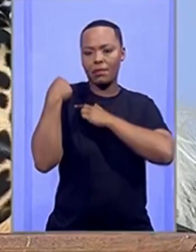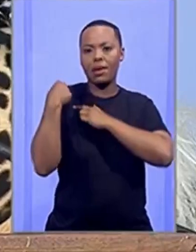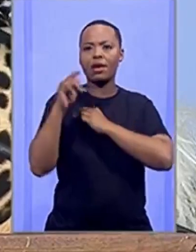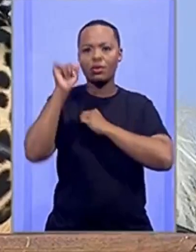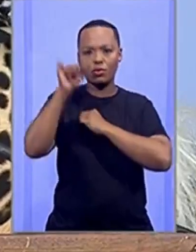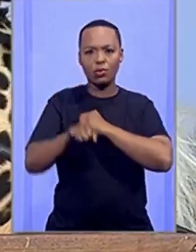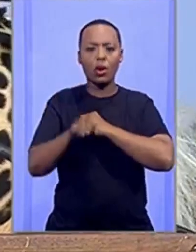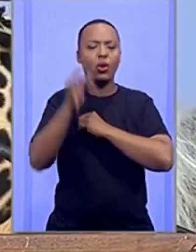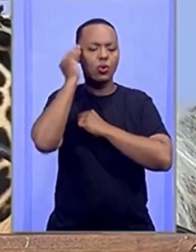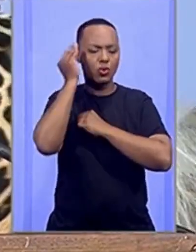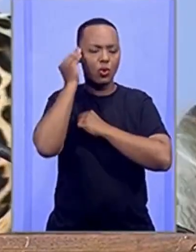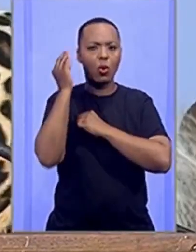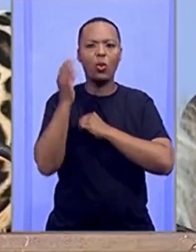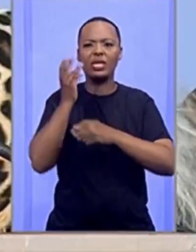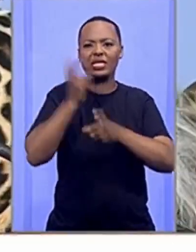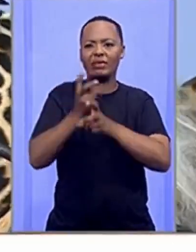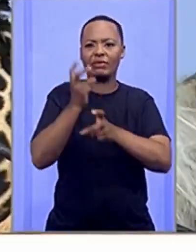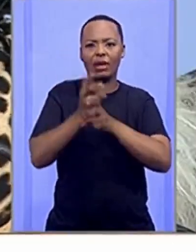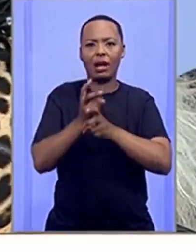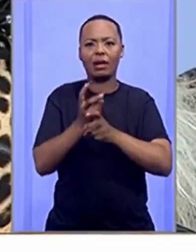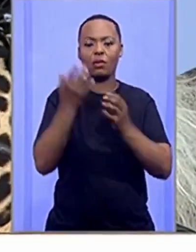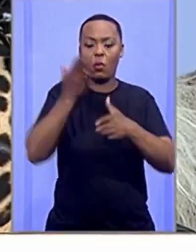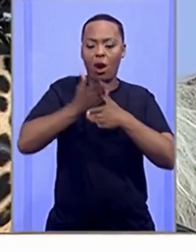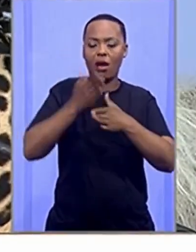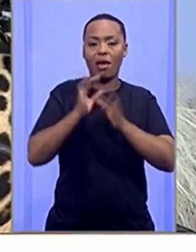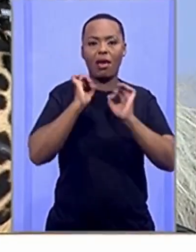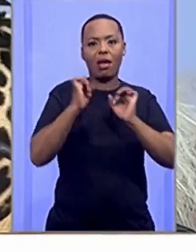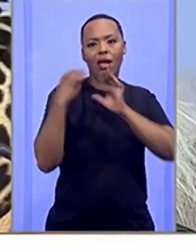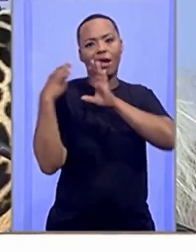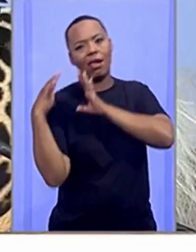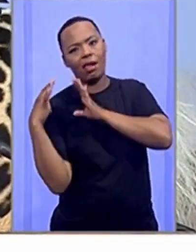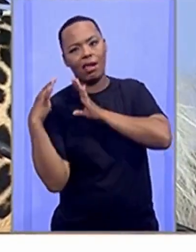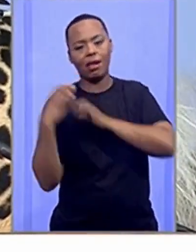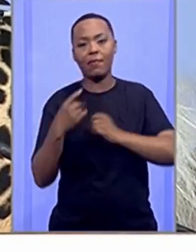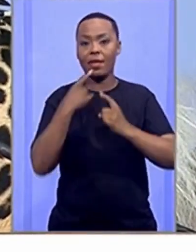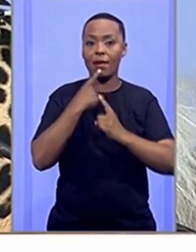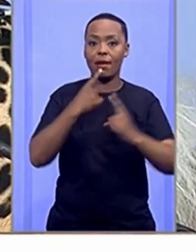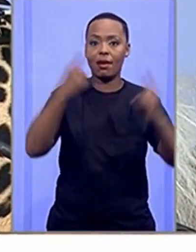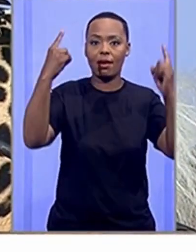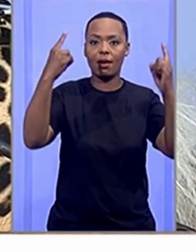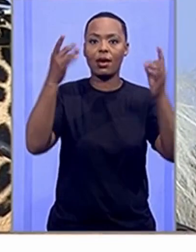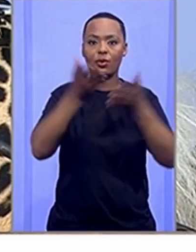bonolo. Today I am addressing you and the world